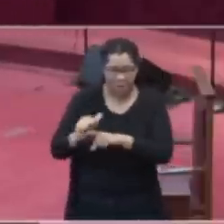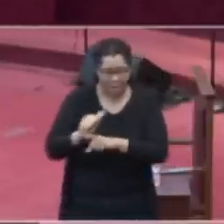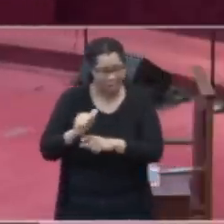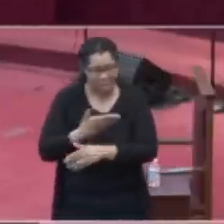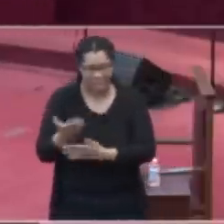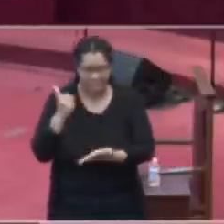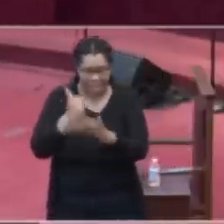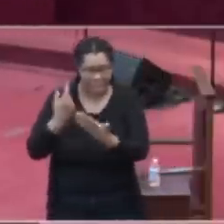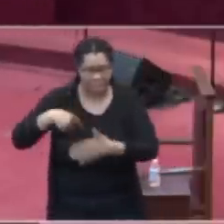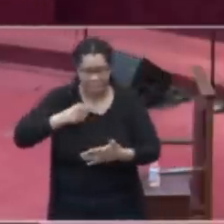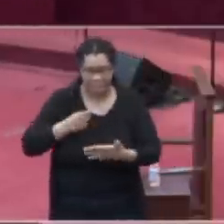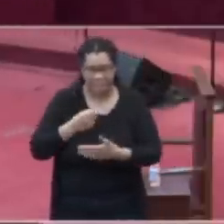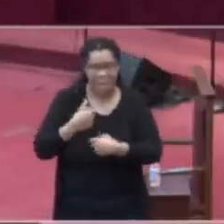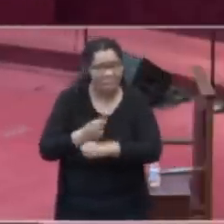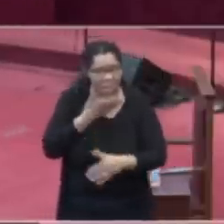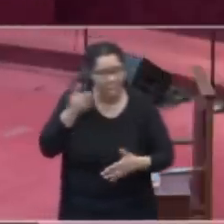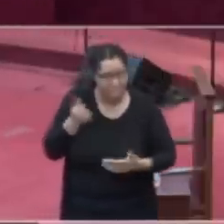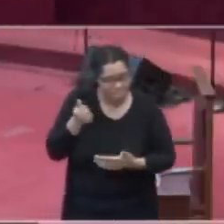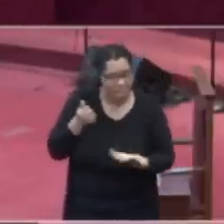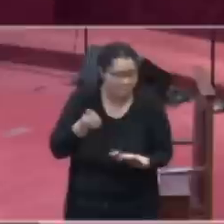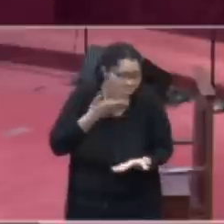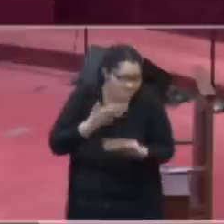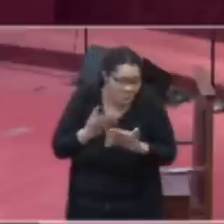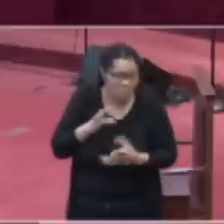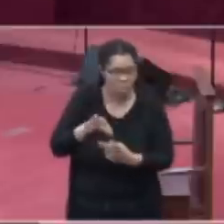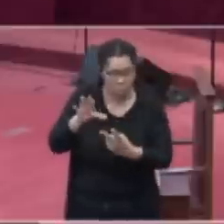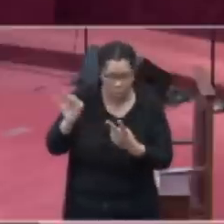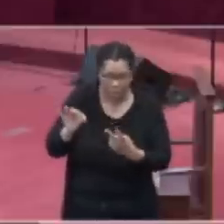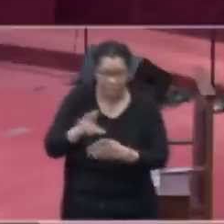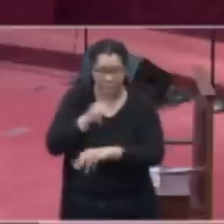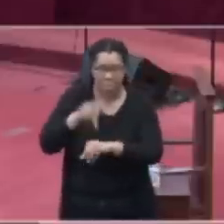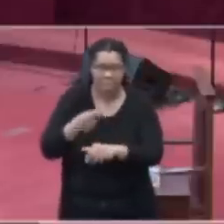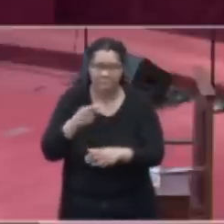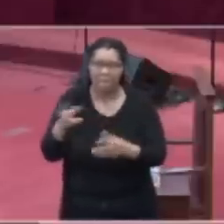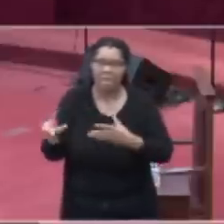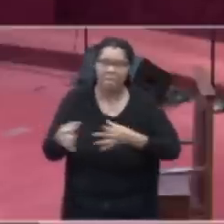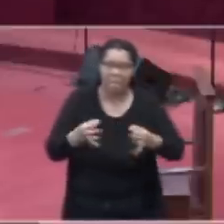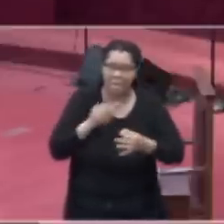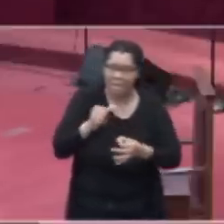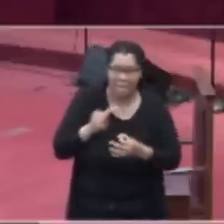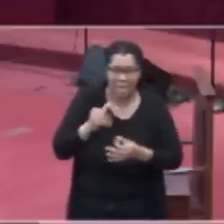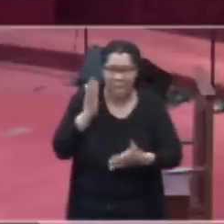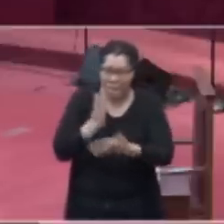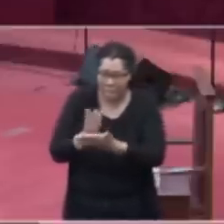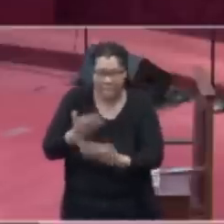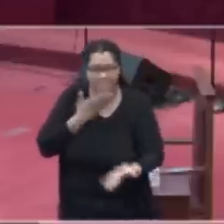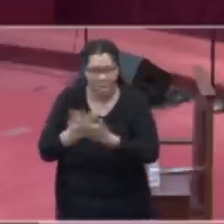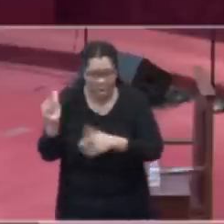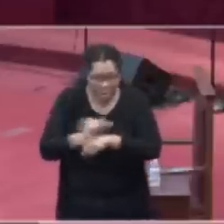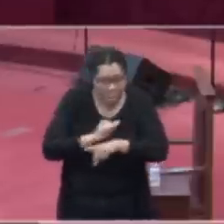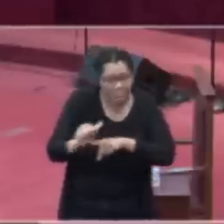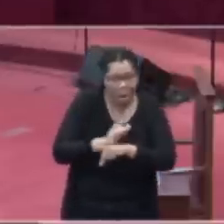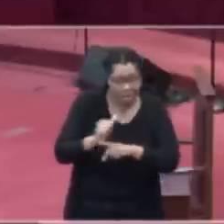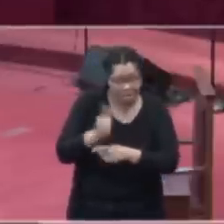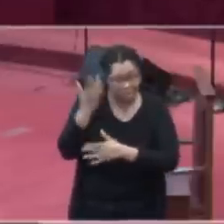us to make a better choice? Well, here's what Peter says: don't back up, child of God, because God is not